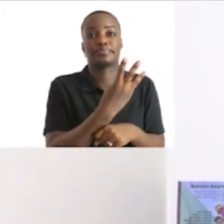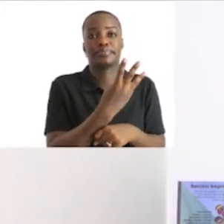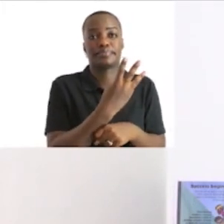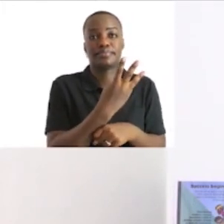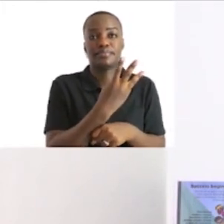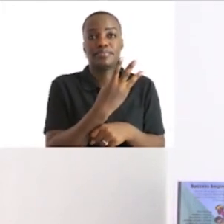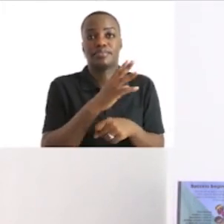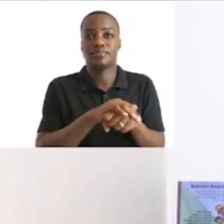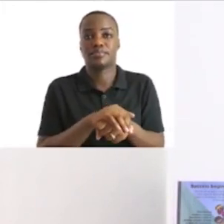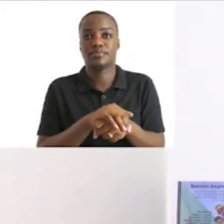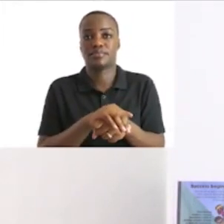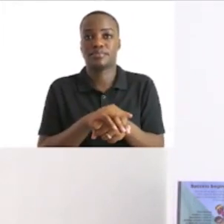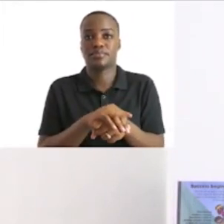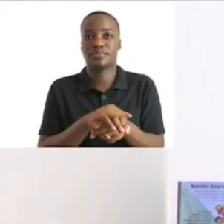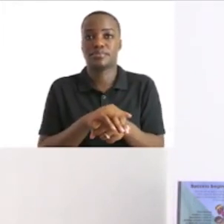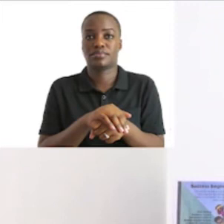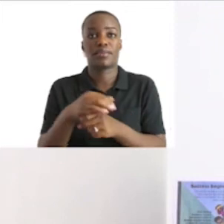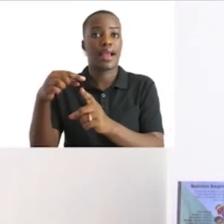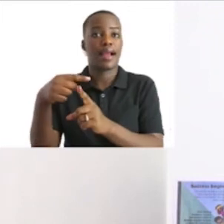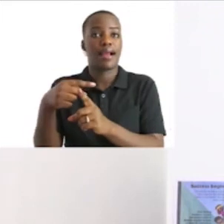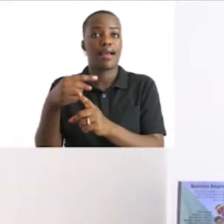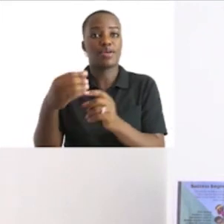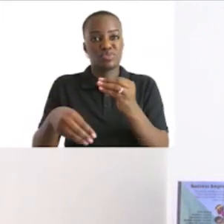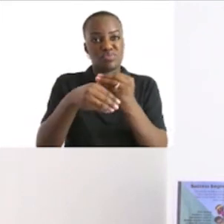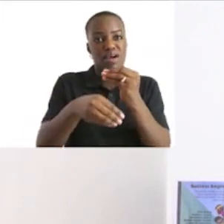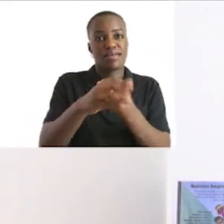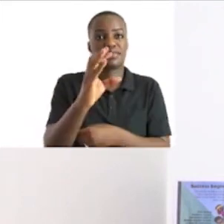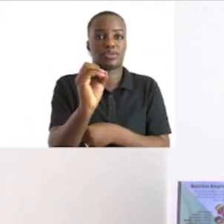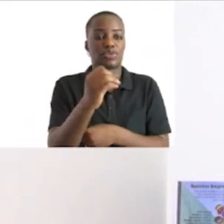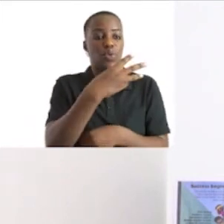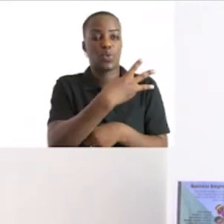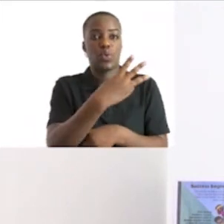okay, and then we're going to add a 0 to this 3.